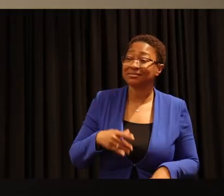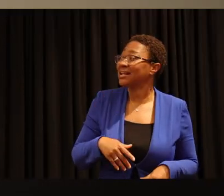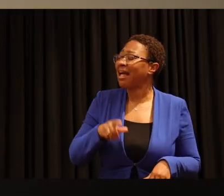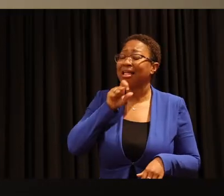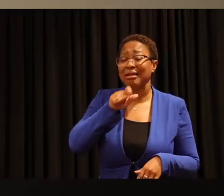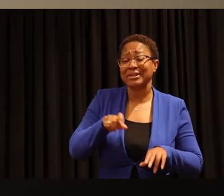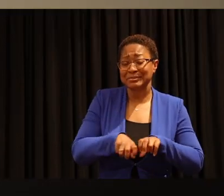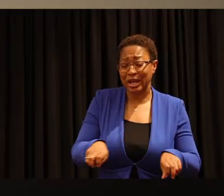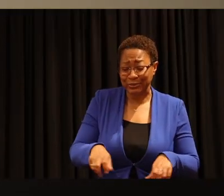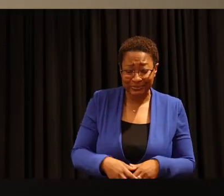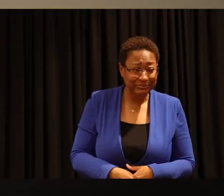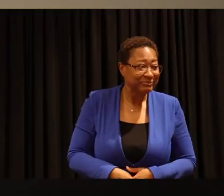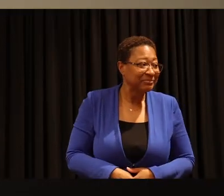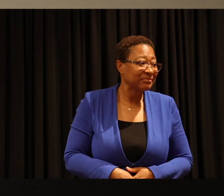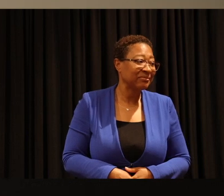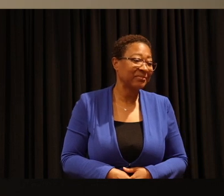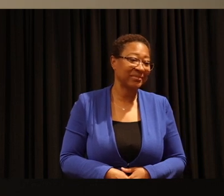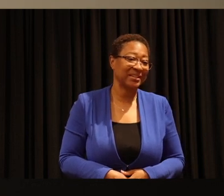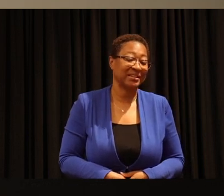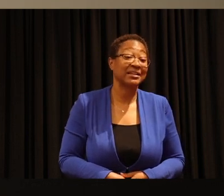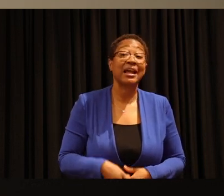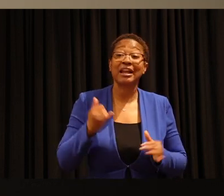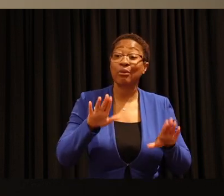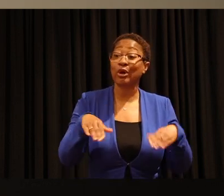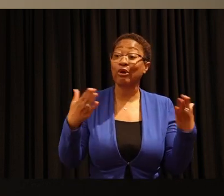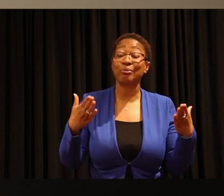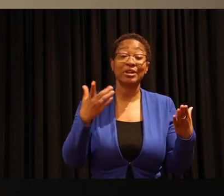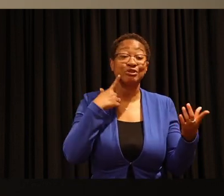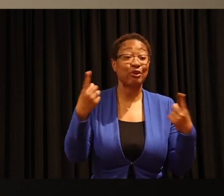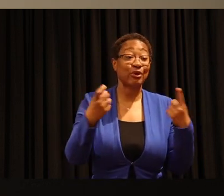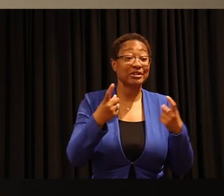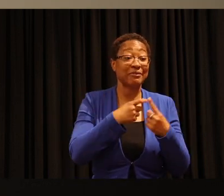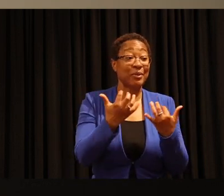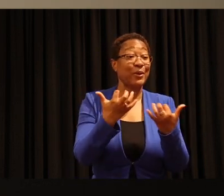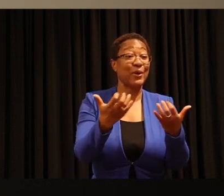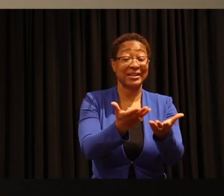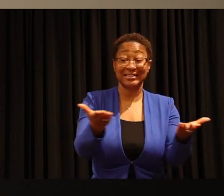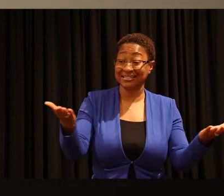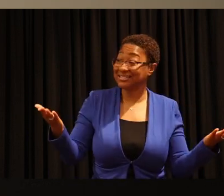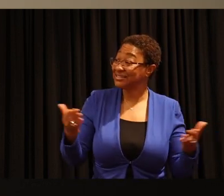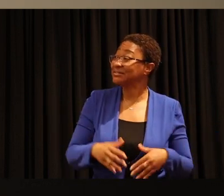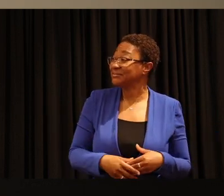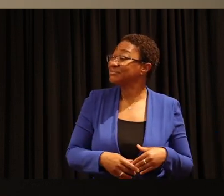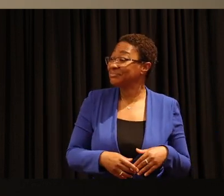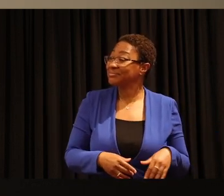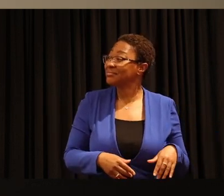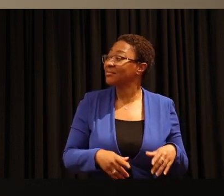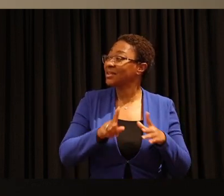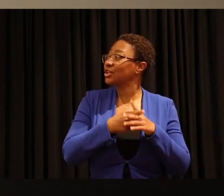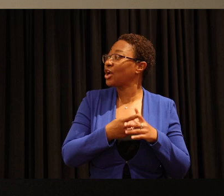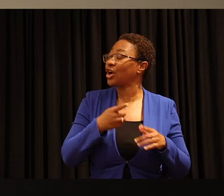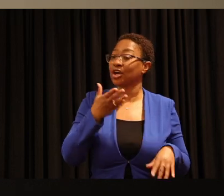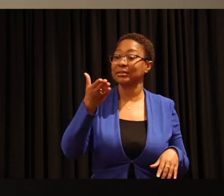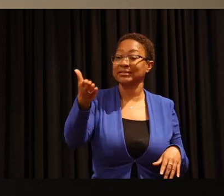panel. We're going to open it up, take some questions now from the audience. So I'll start